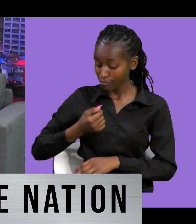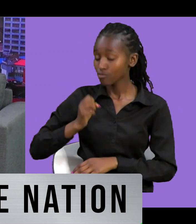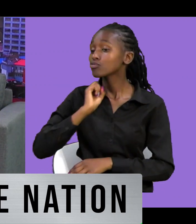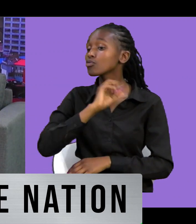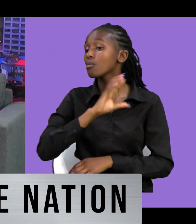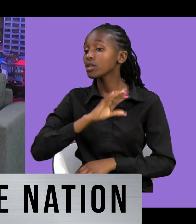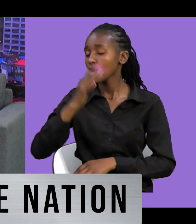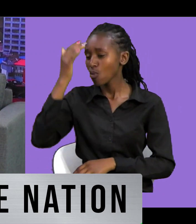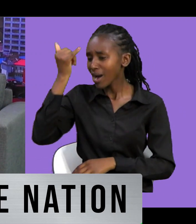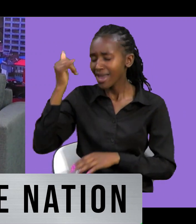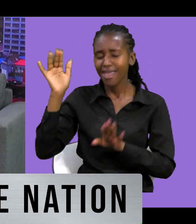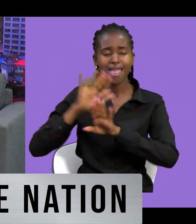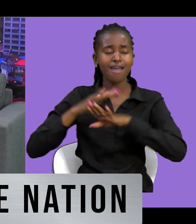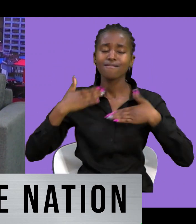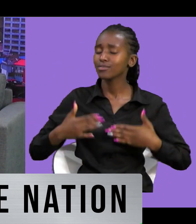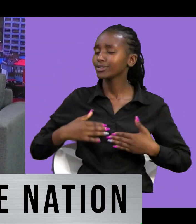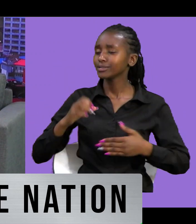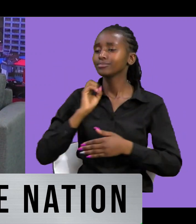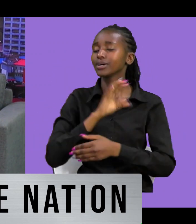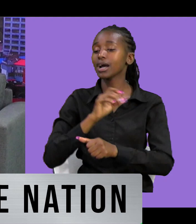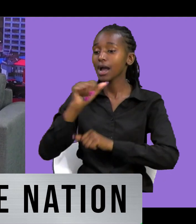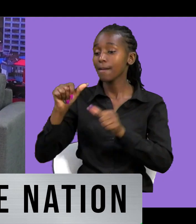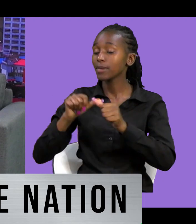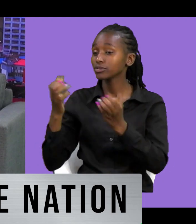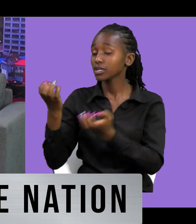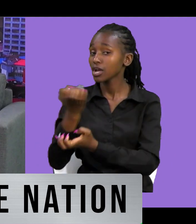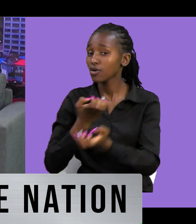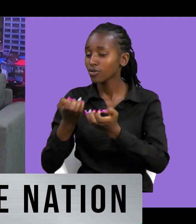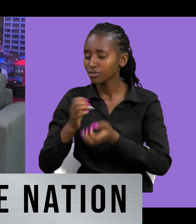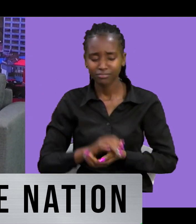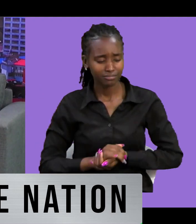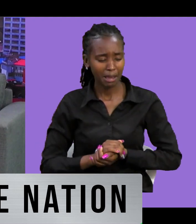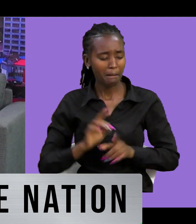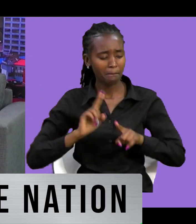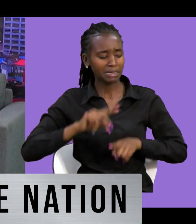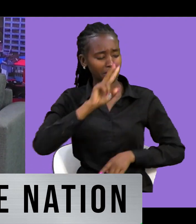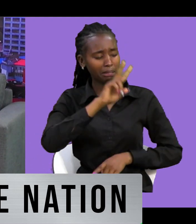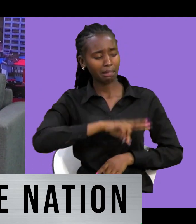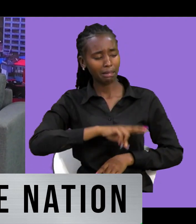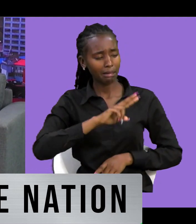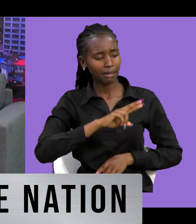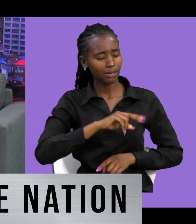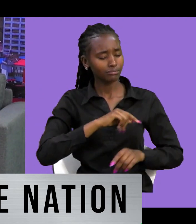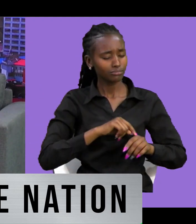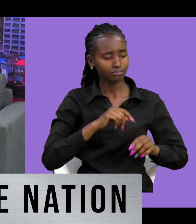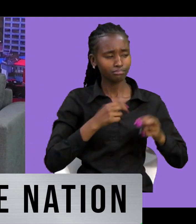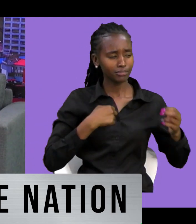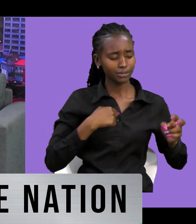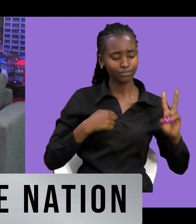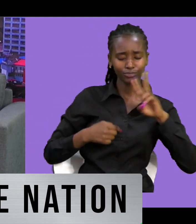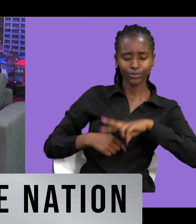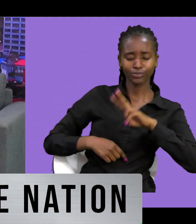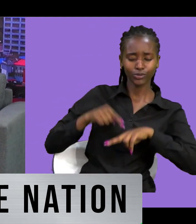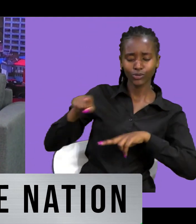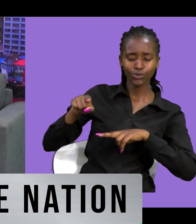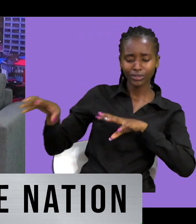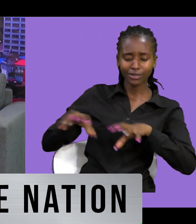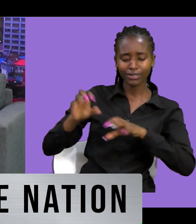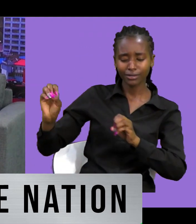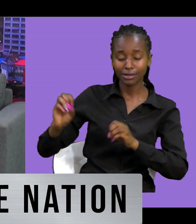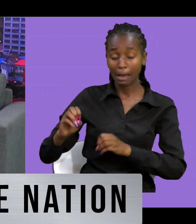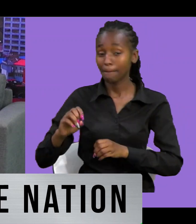the rhythm. It's the melody. Yeah, you don't look like a sufferer. That's not written on the face.